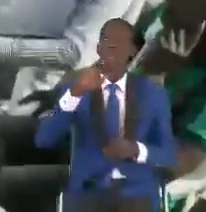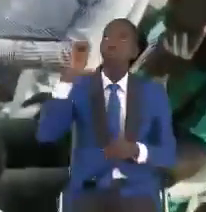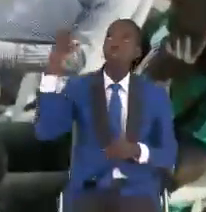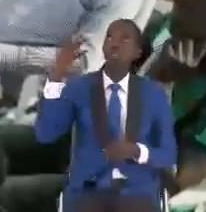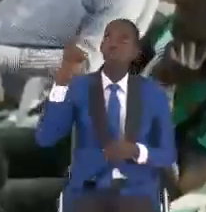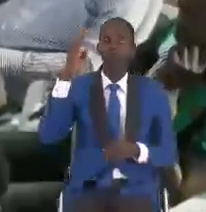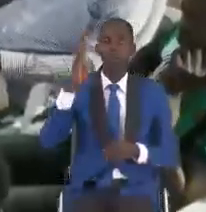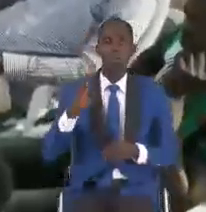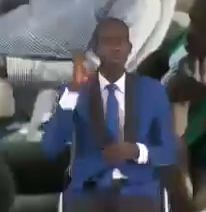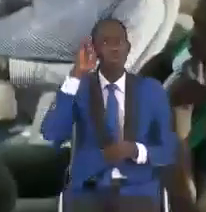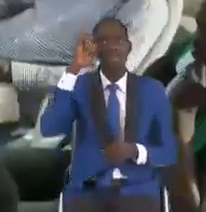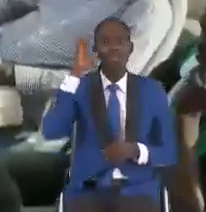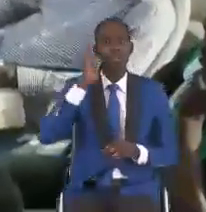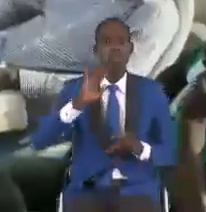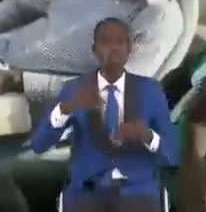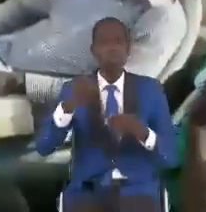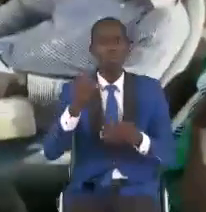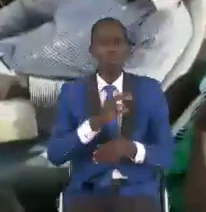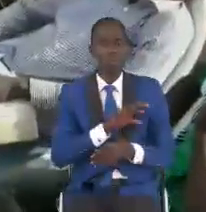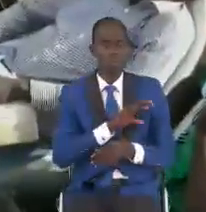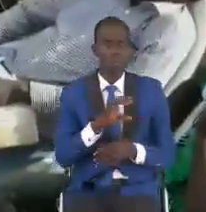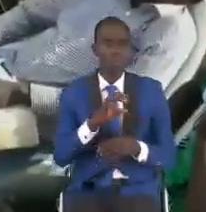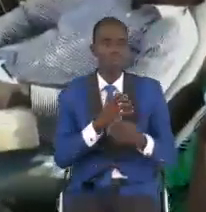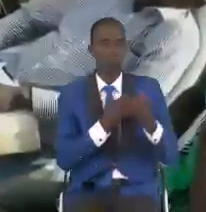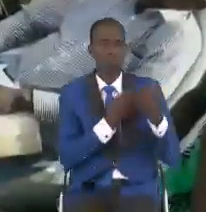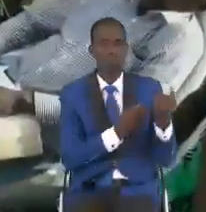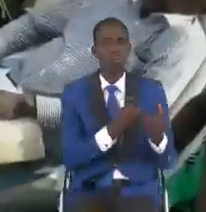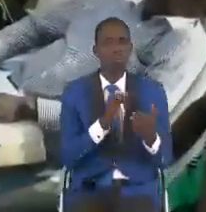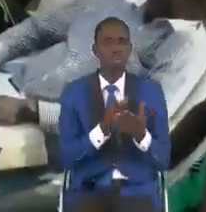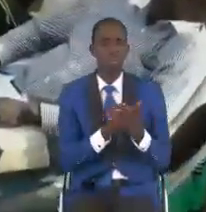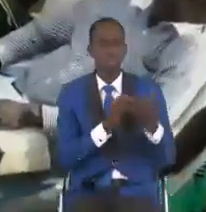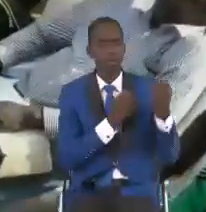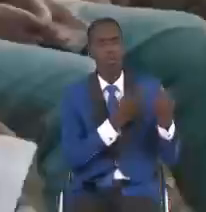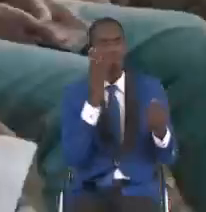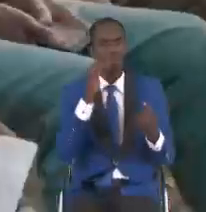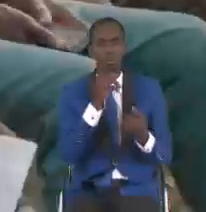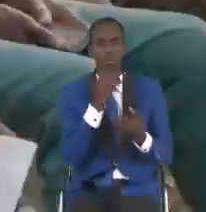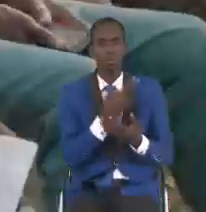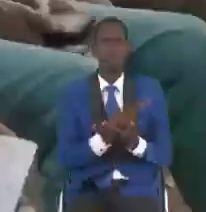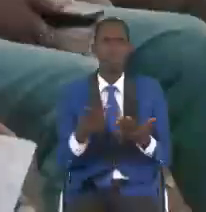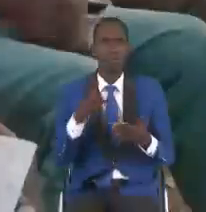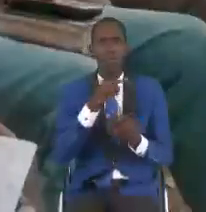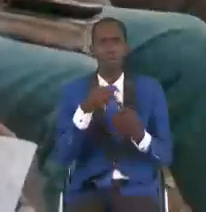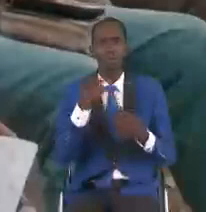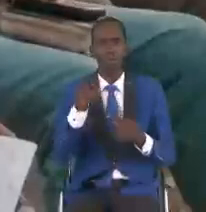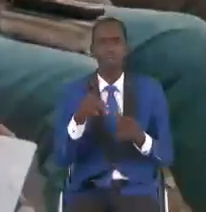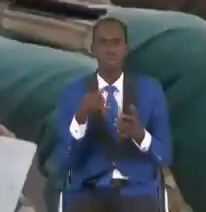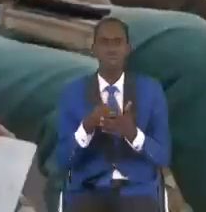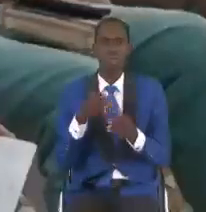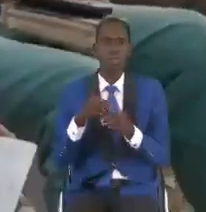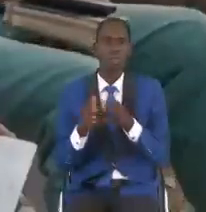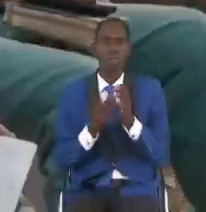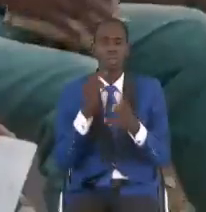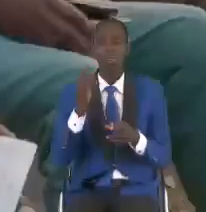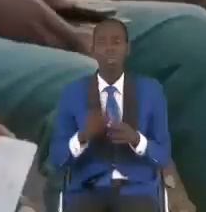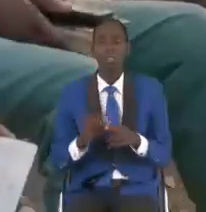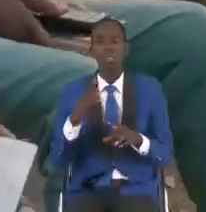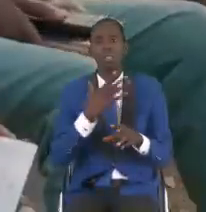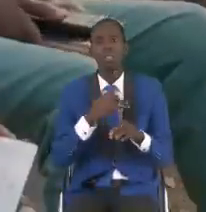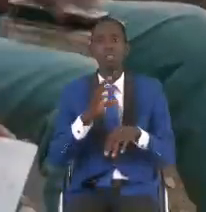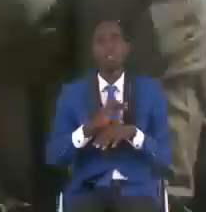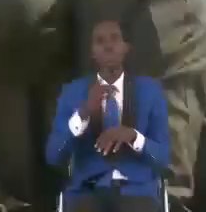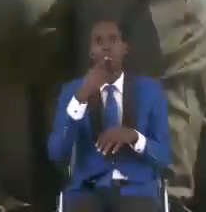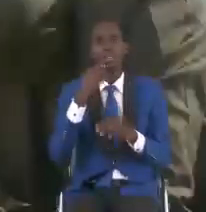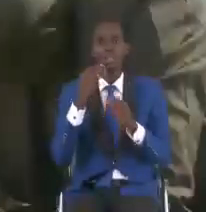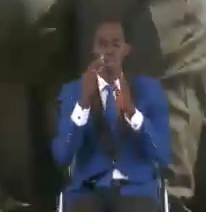courage, and that courage will not fail you at the time you need it in Jesus' name. Let the church say, amen.